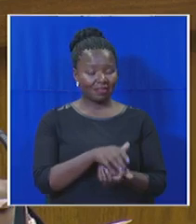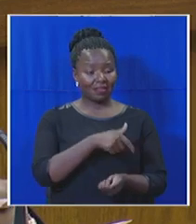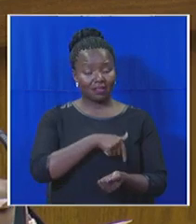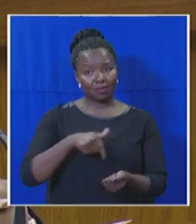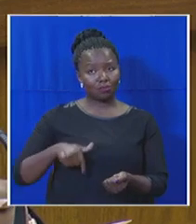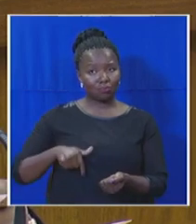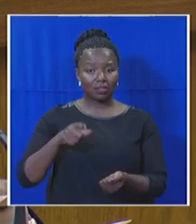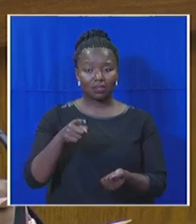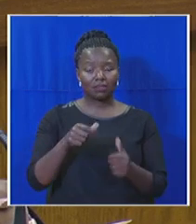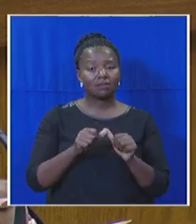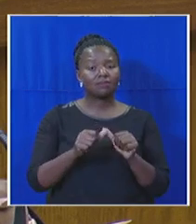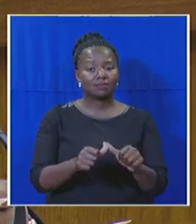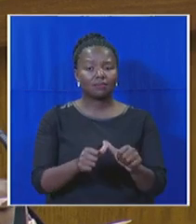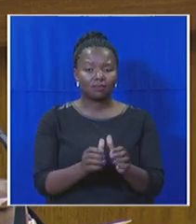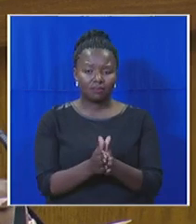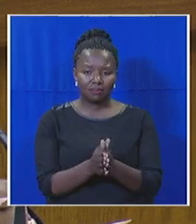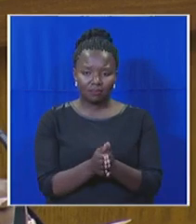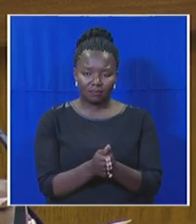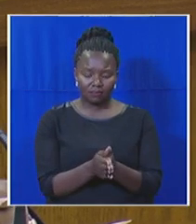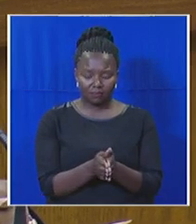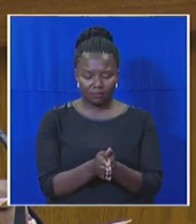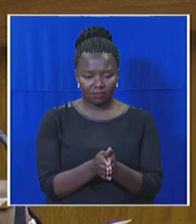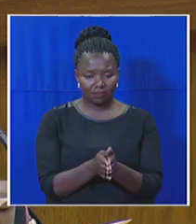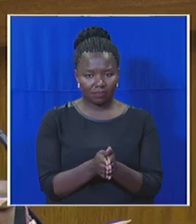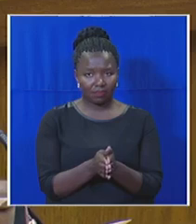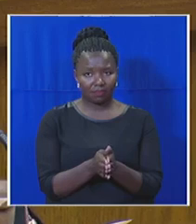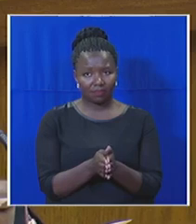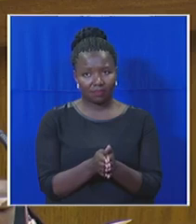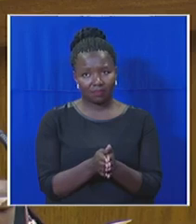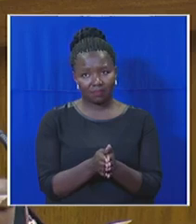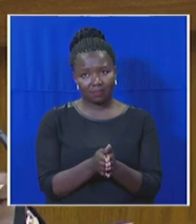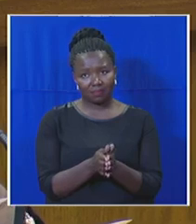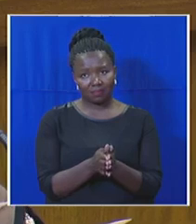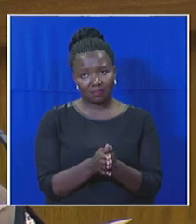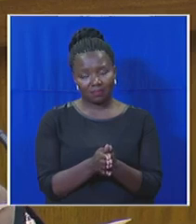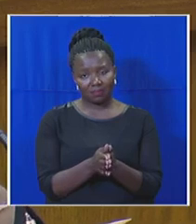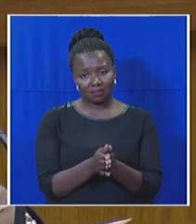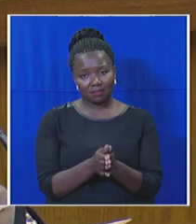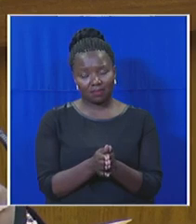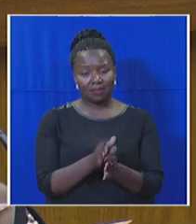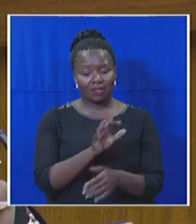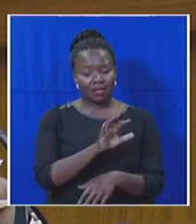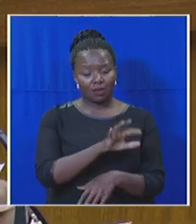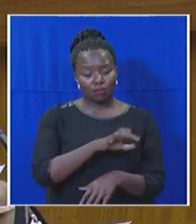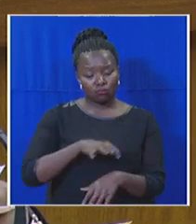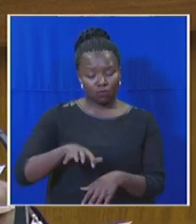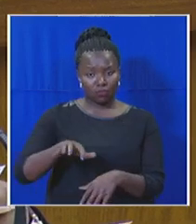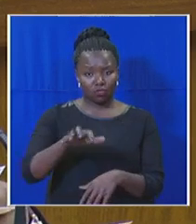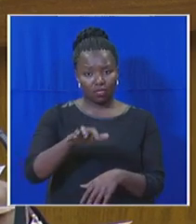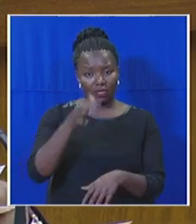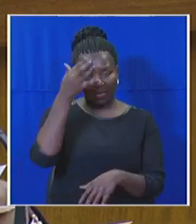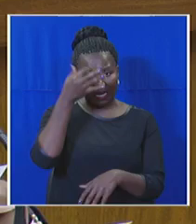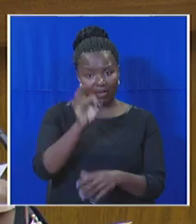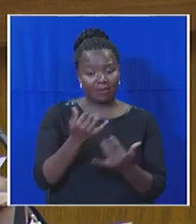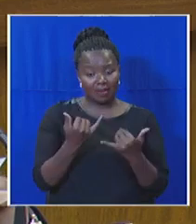Thank you, Honorable finish your Speaker. answer. Ohulumeni bezifundazwe sebeqalile